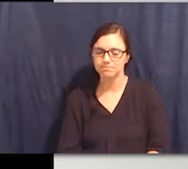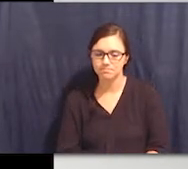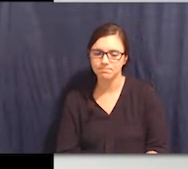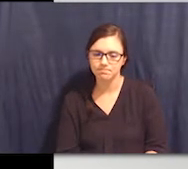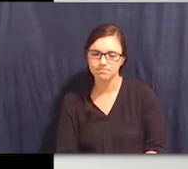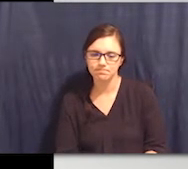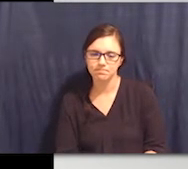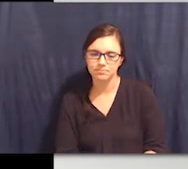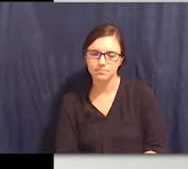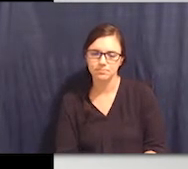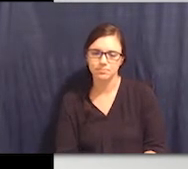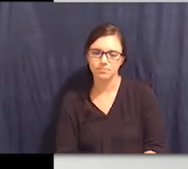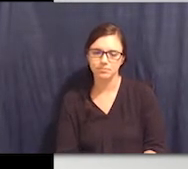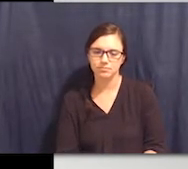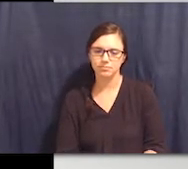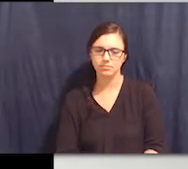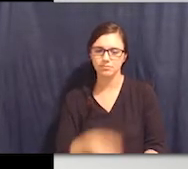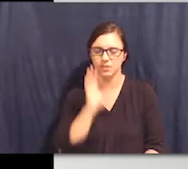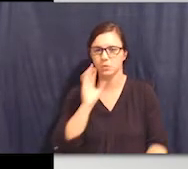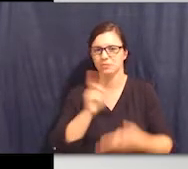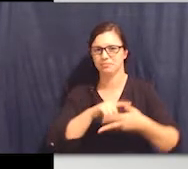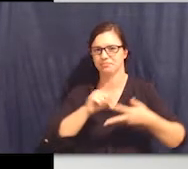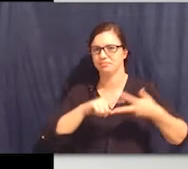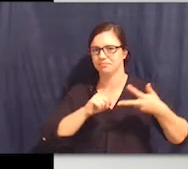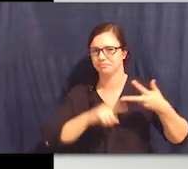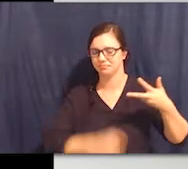So I'm gonna just do these three bullets.